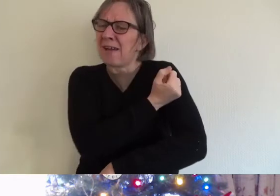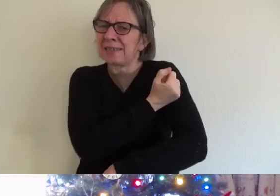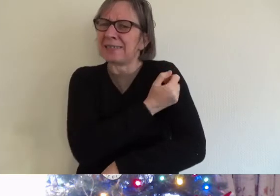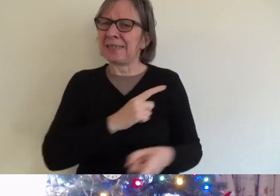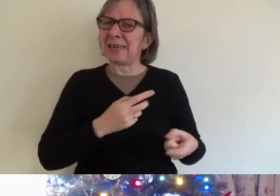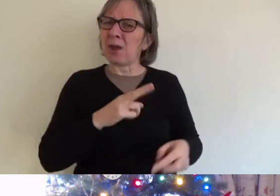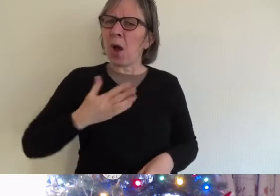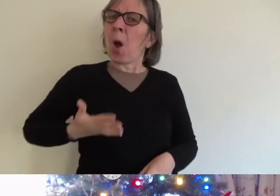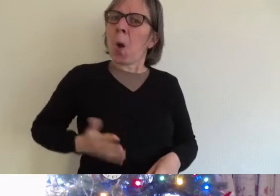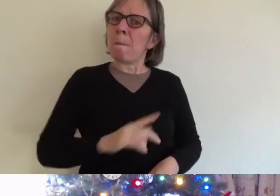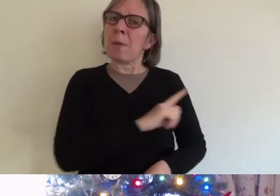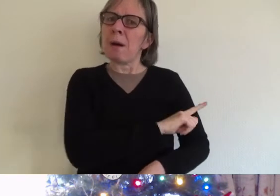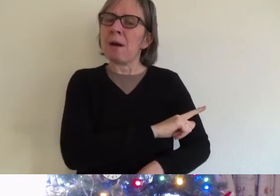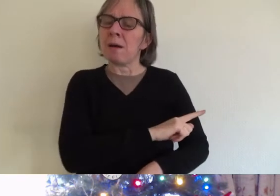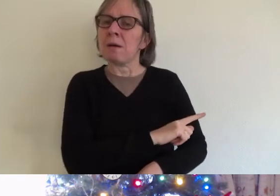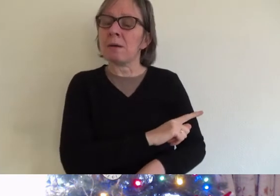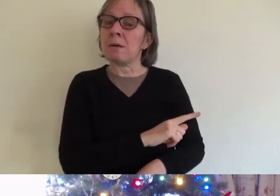to